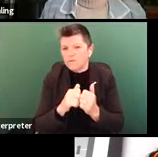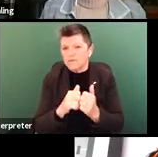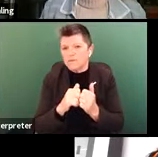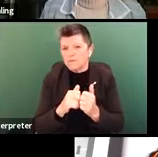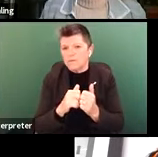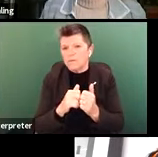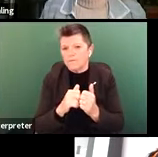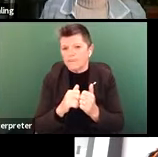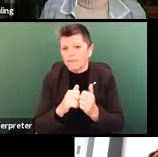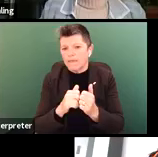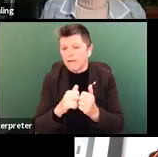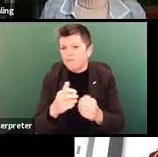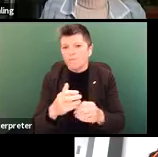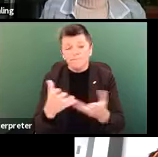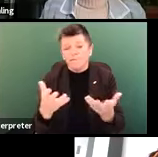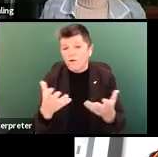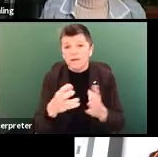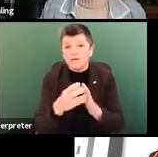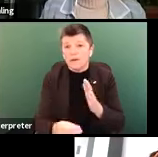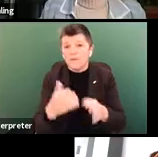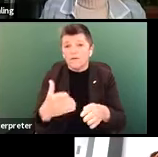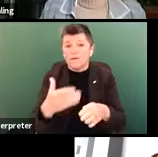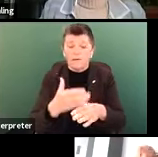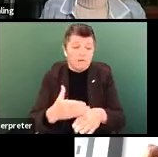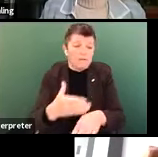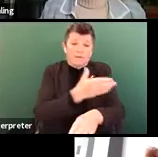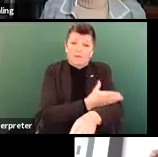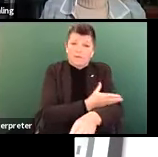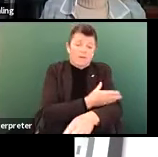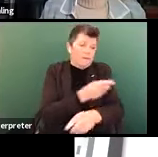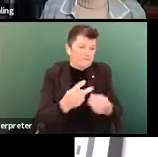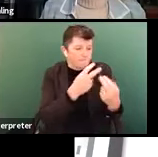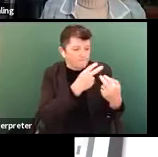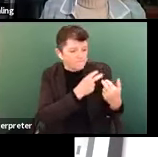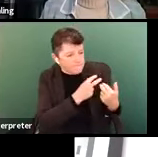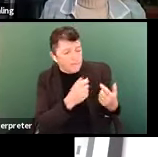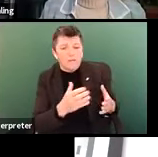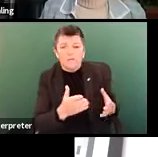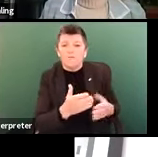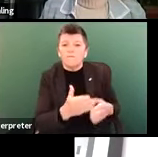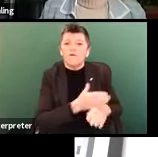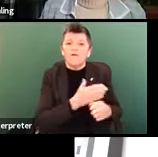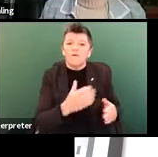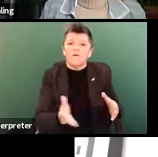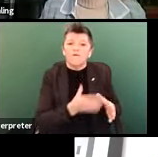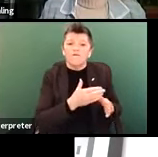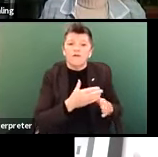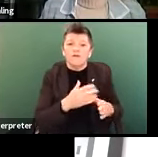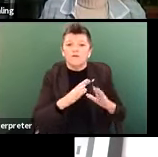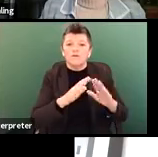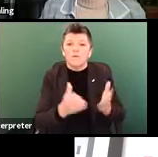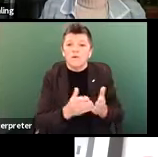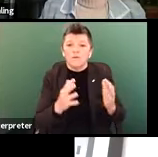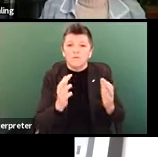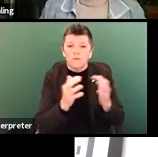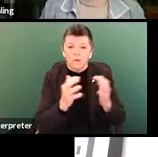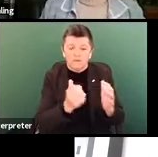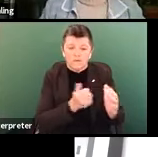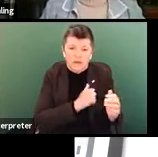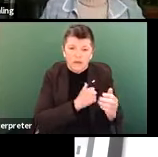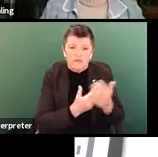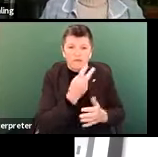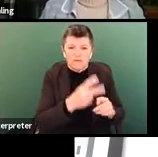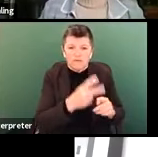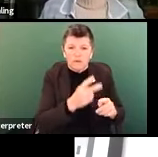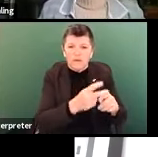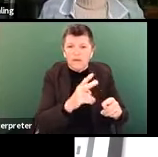before the First World War, for instance, we can expect even a new doubling in France and in the